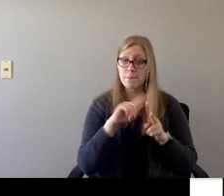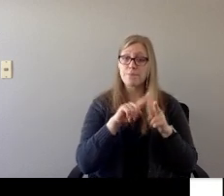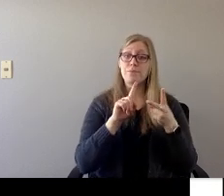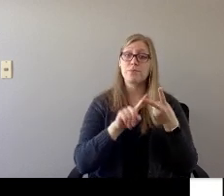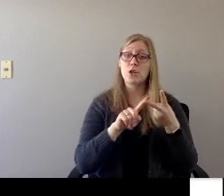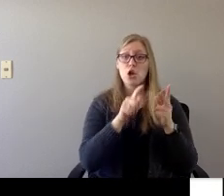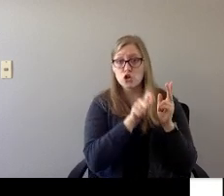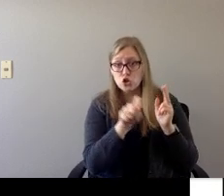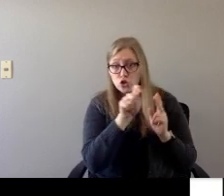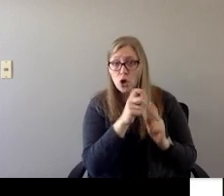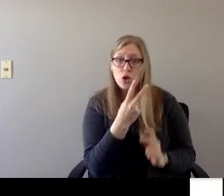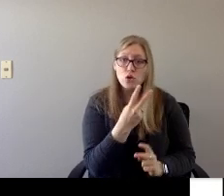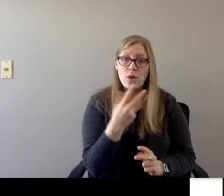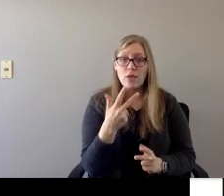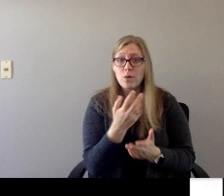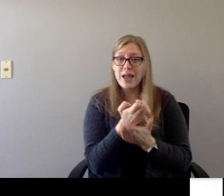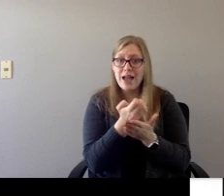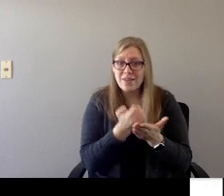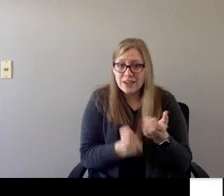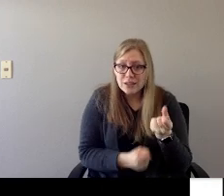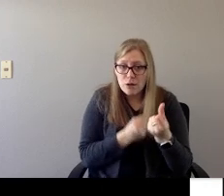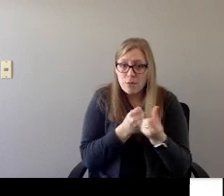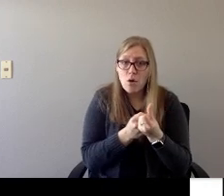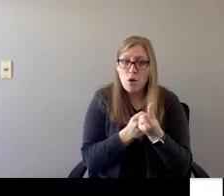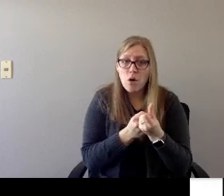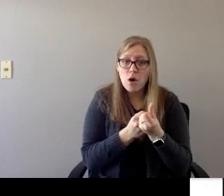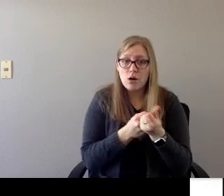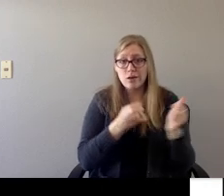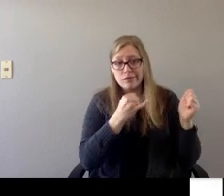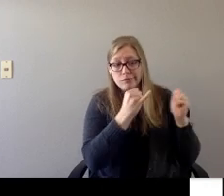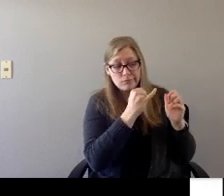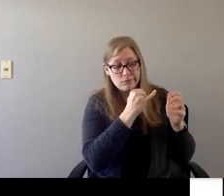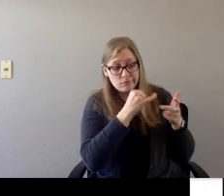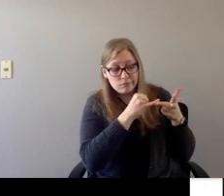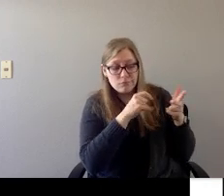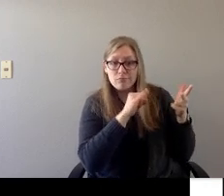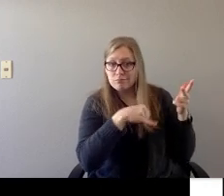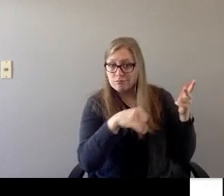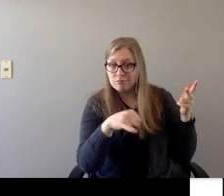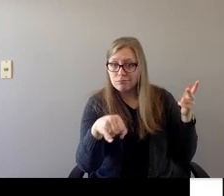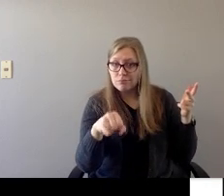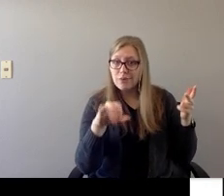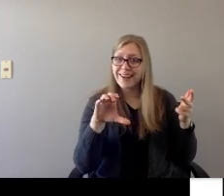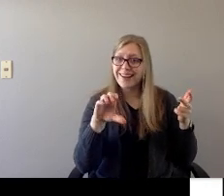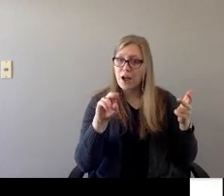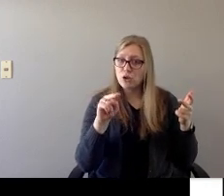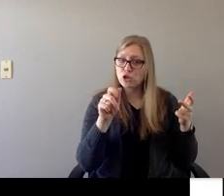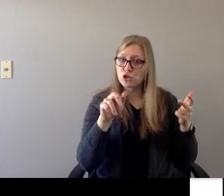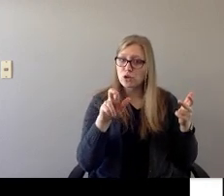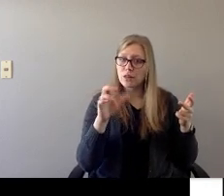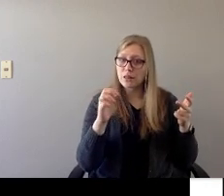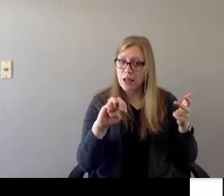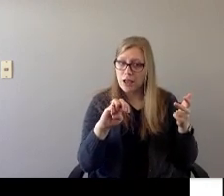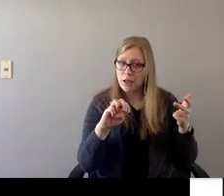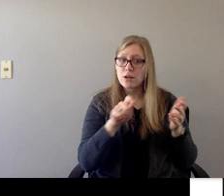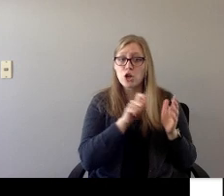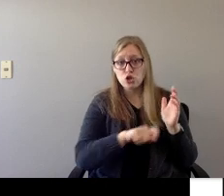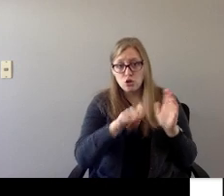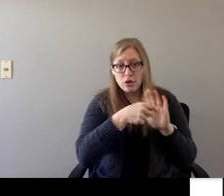to 3 pieces that support, squiggly underline the counterclaim, circle and